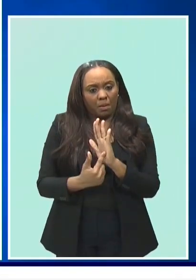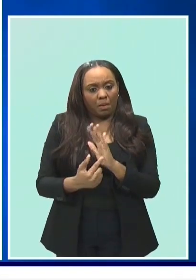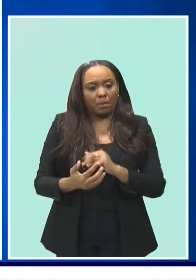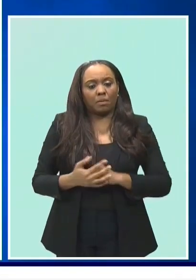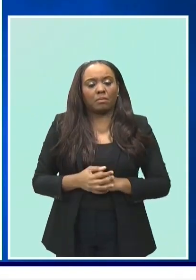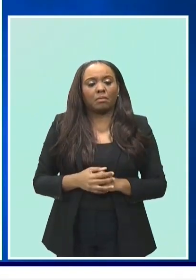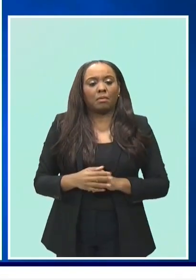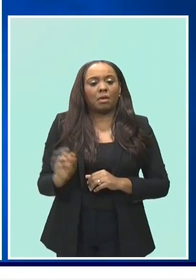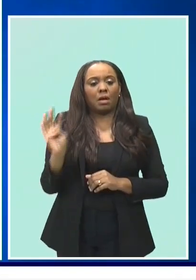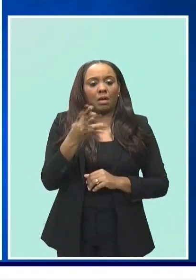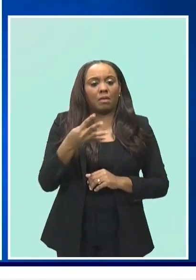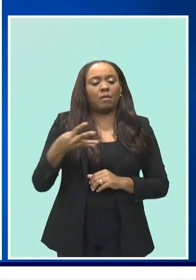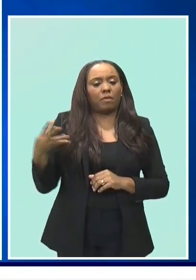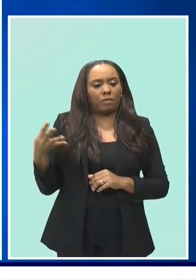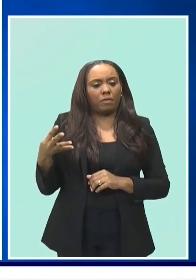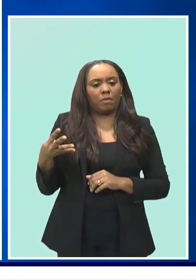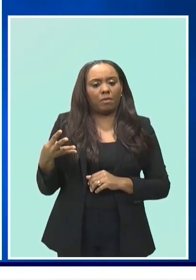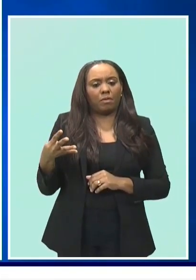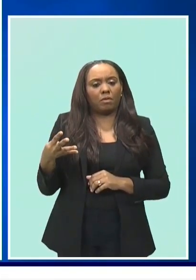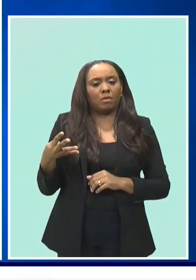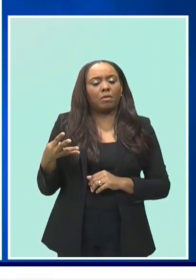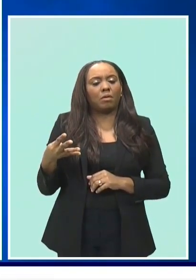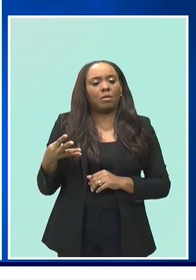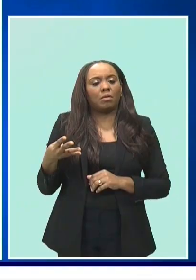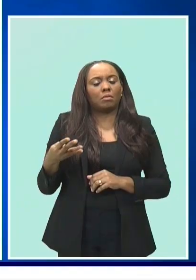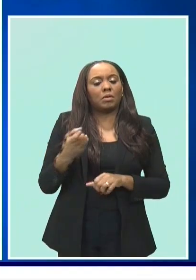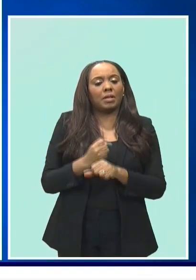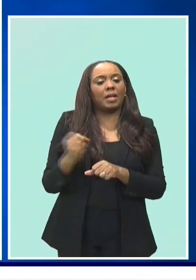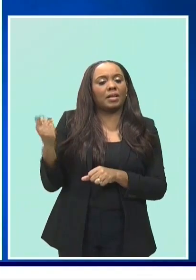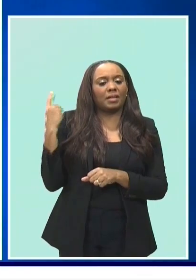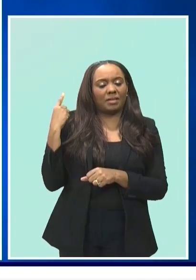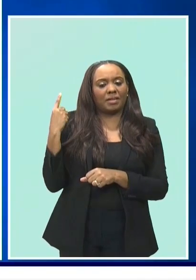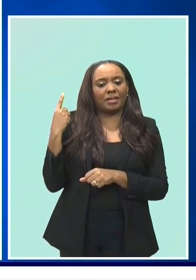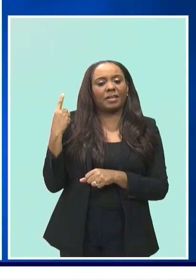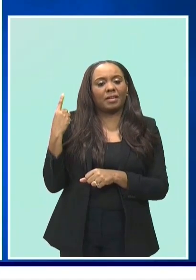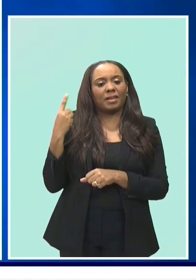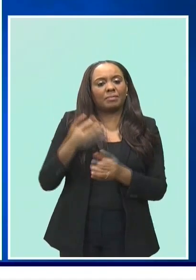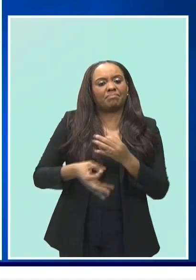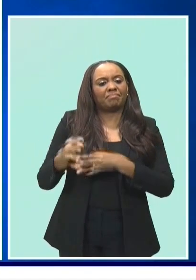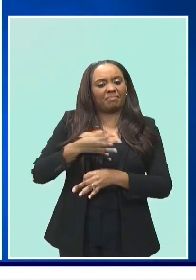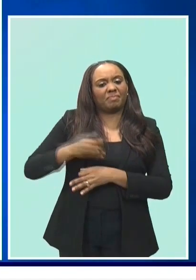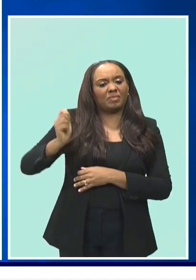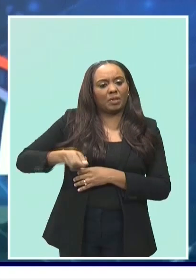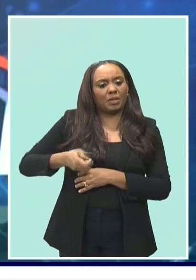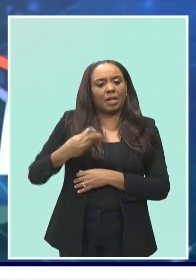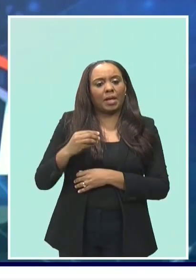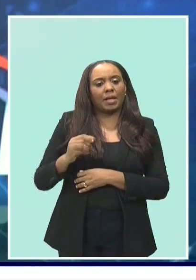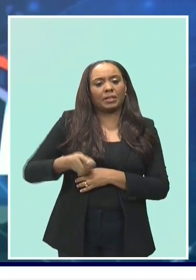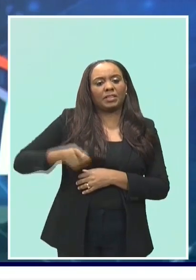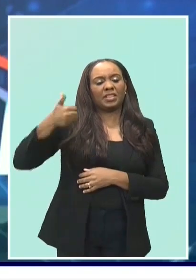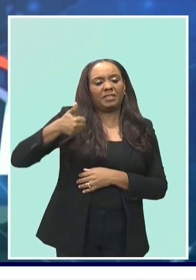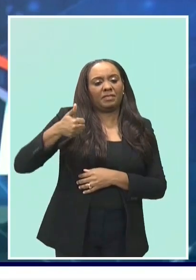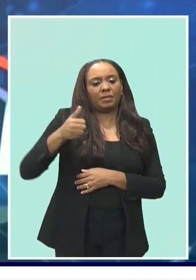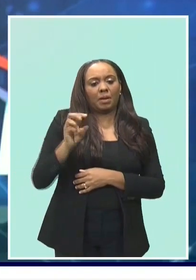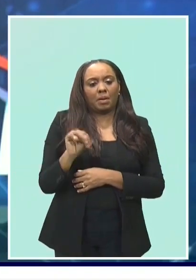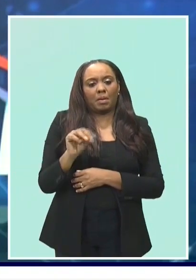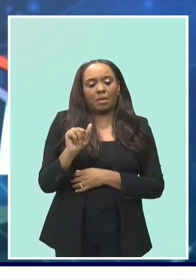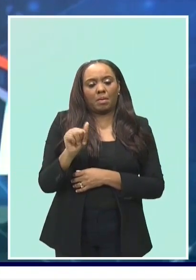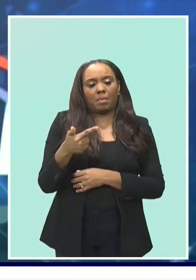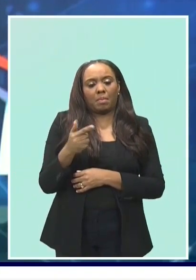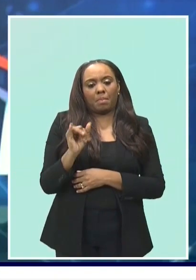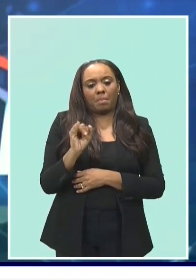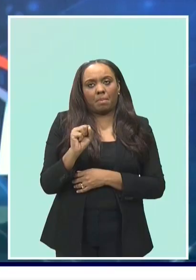Barry Carrington, a public servant who also acted as a judge in 2018, and Chief Magistrate Christopher Birch. The Attorney General says